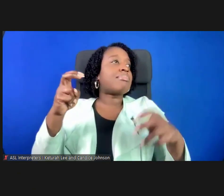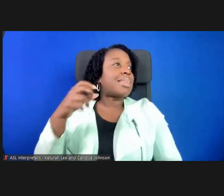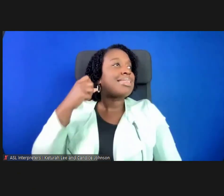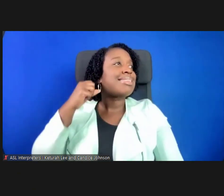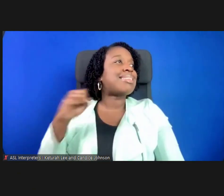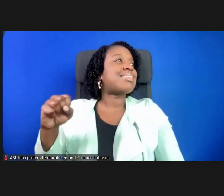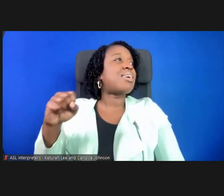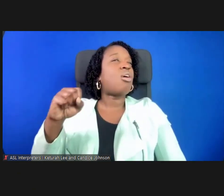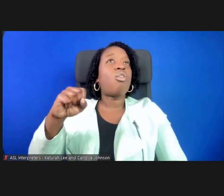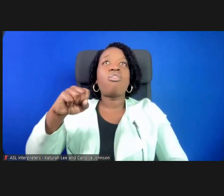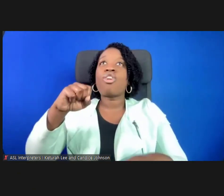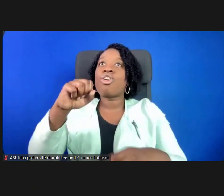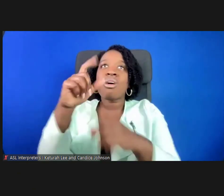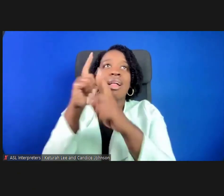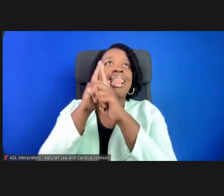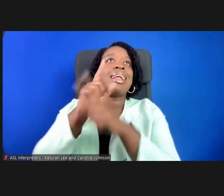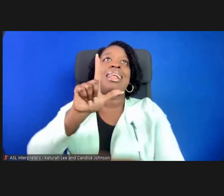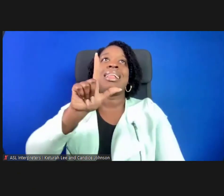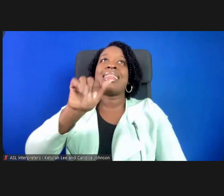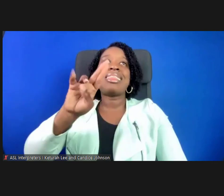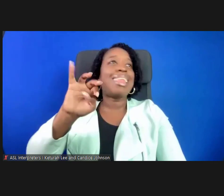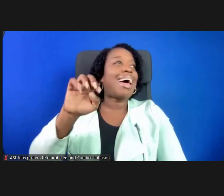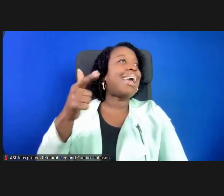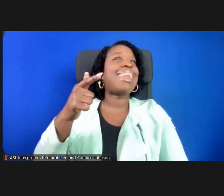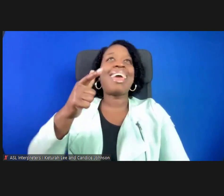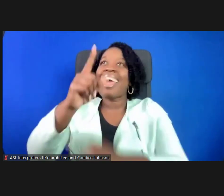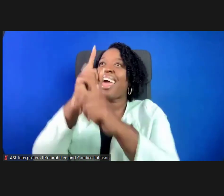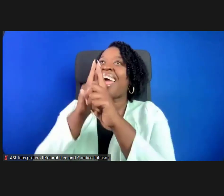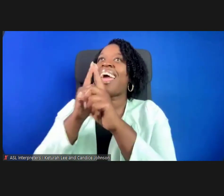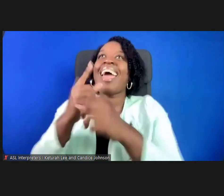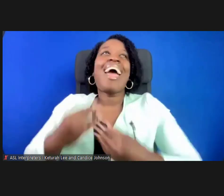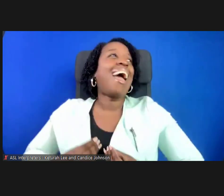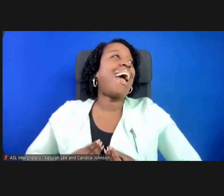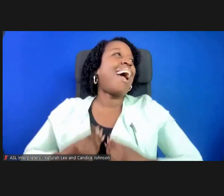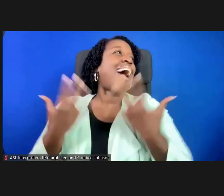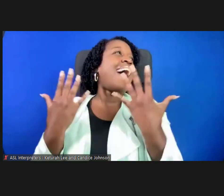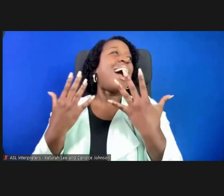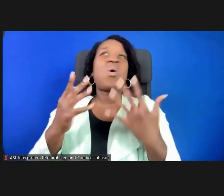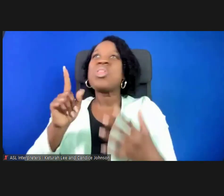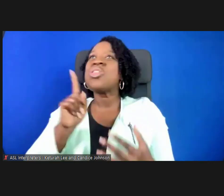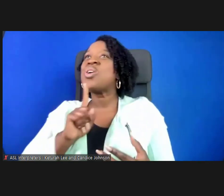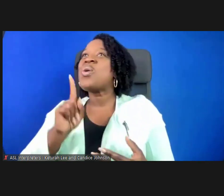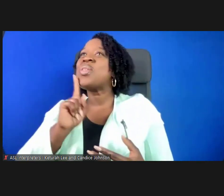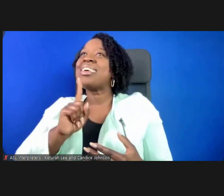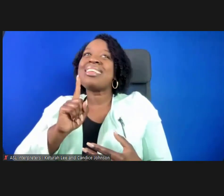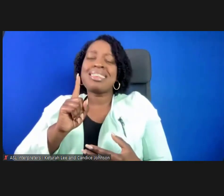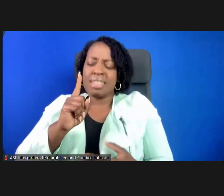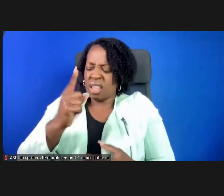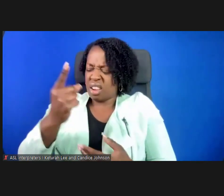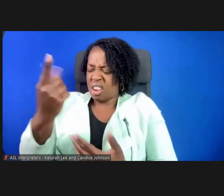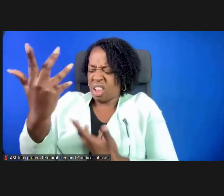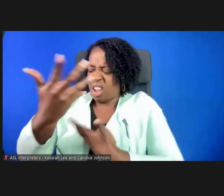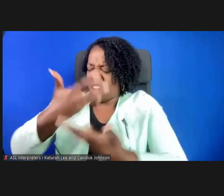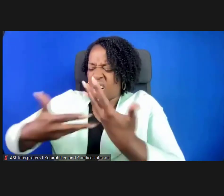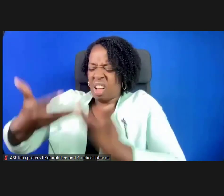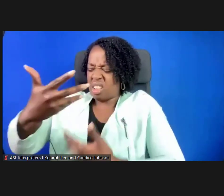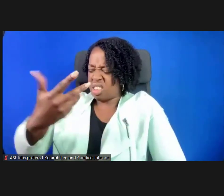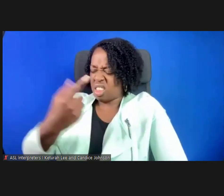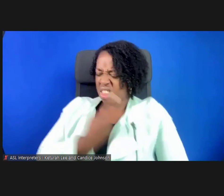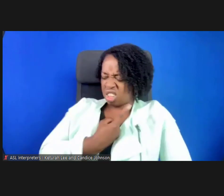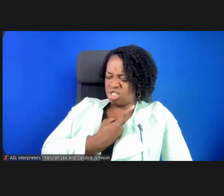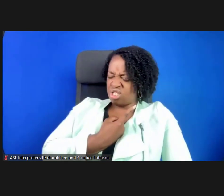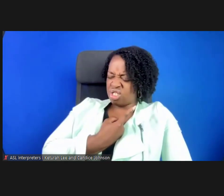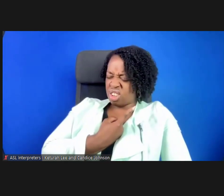normalized conversations about loneliness and isolation. And, we need to keep open